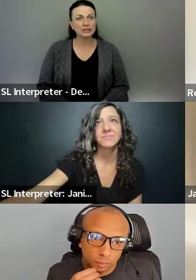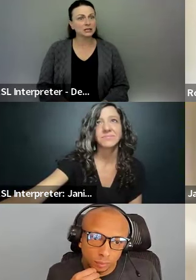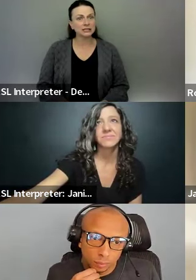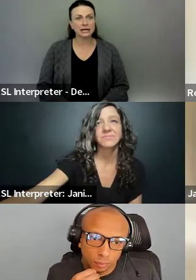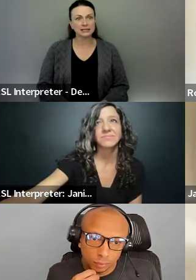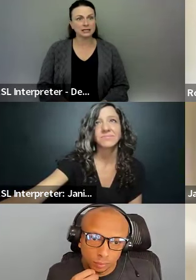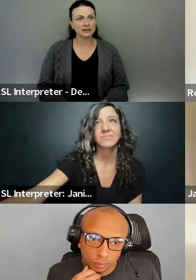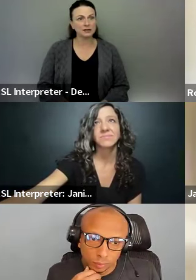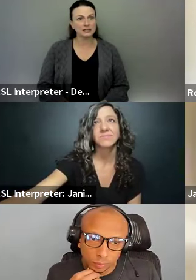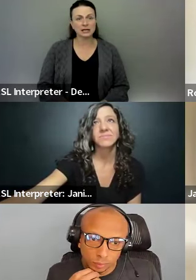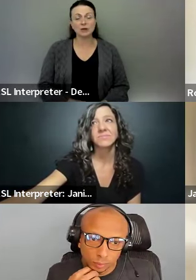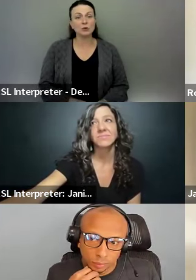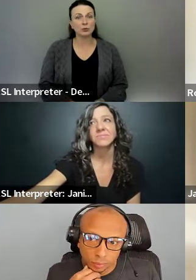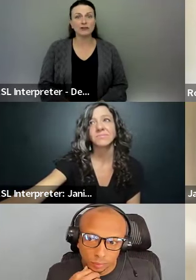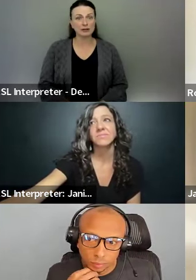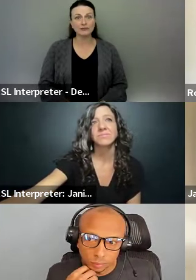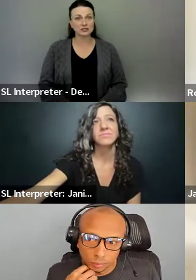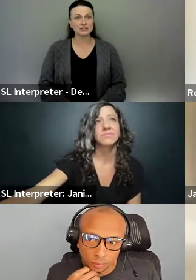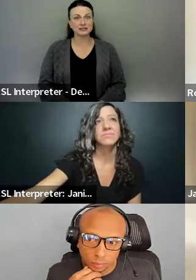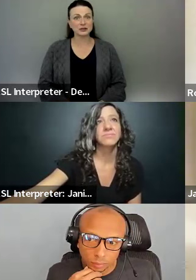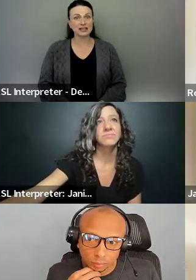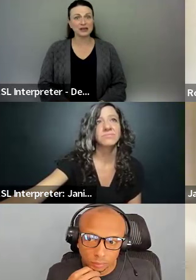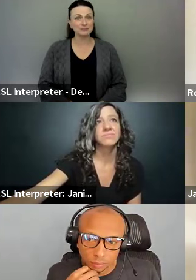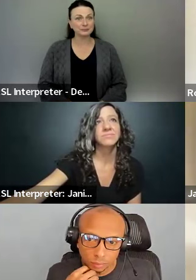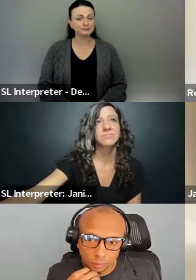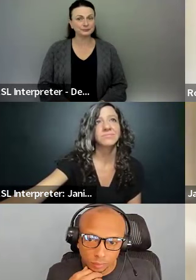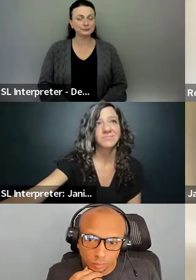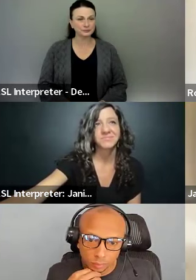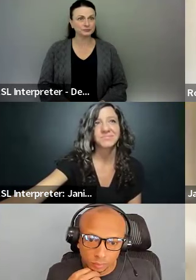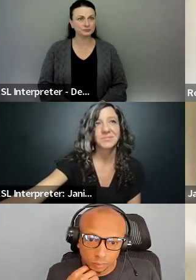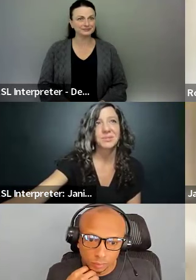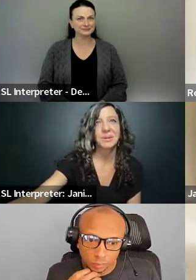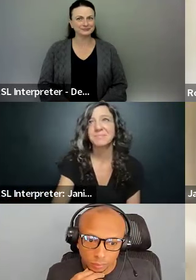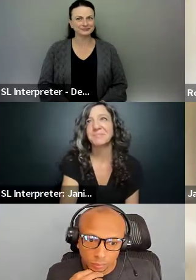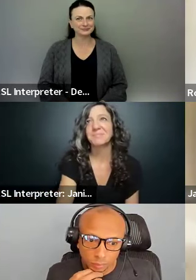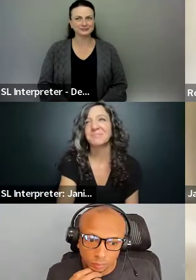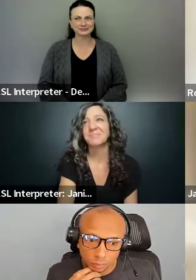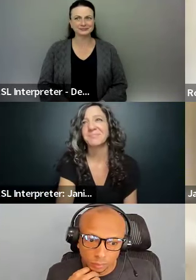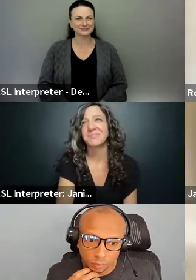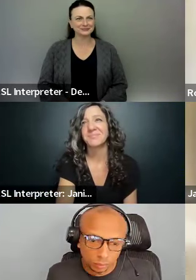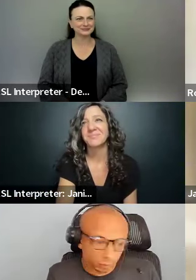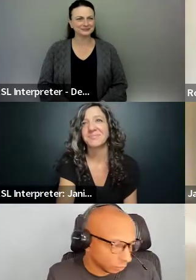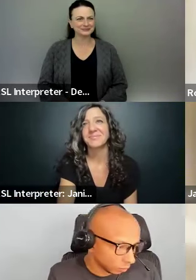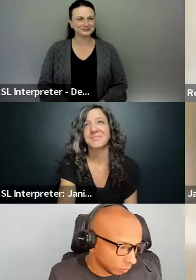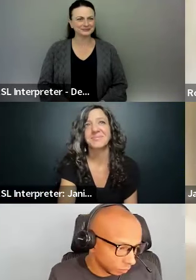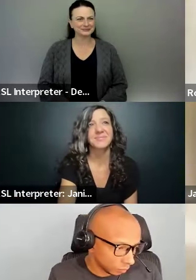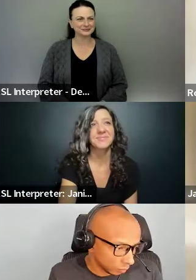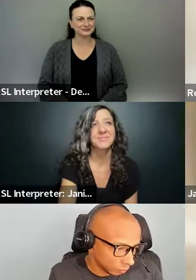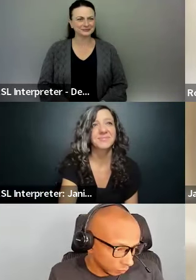Yeah, please contact any of us and we'll provide references if you need them. Great.